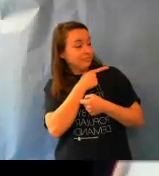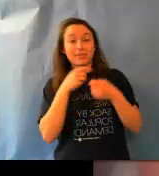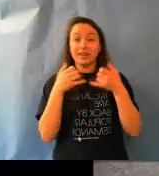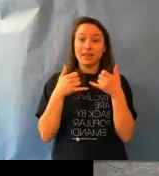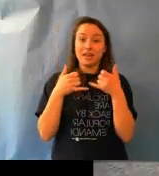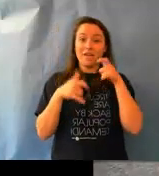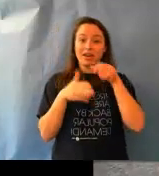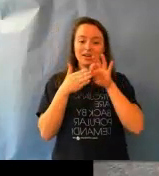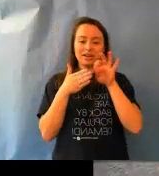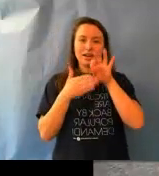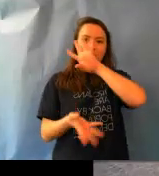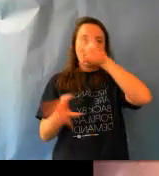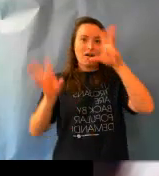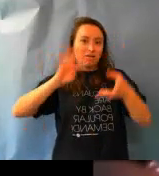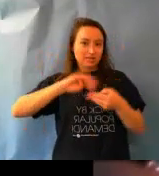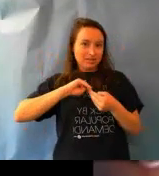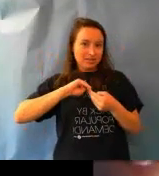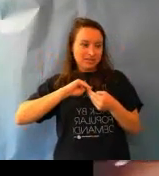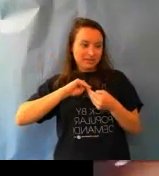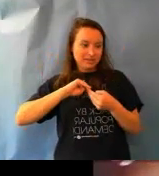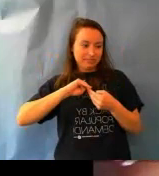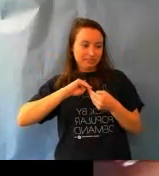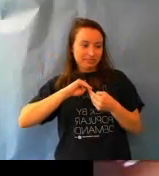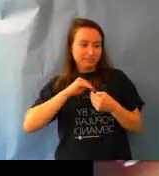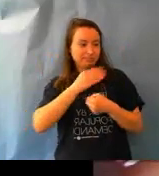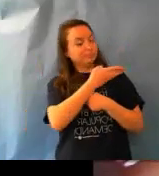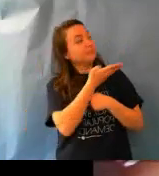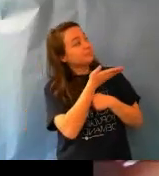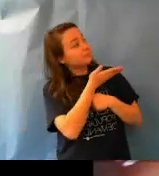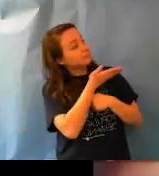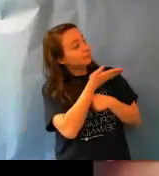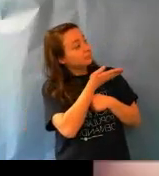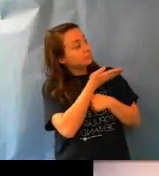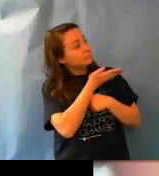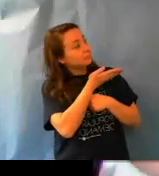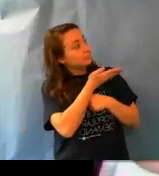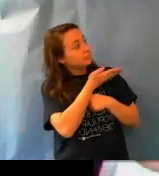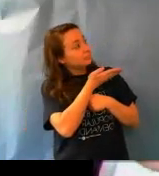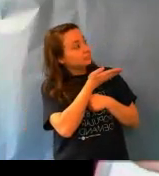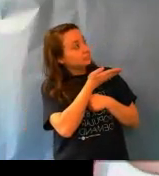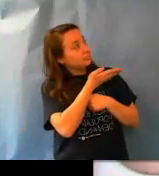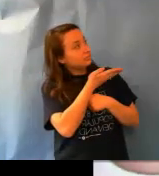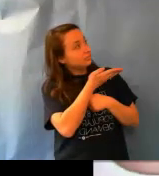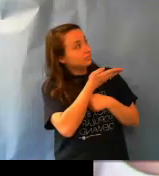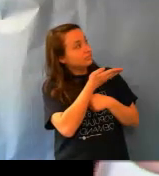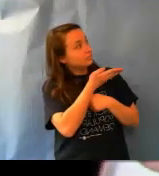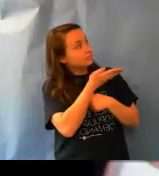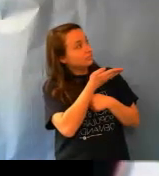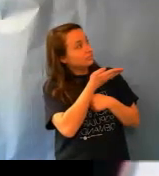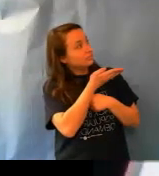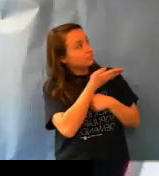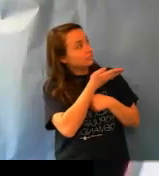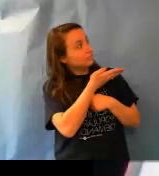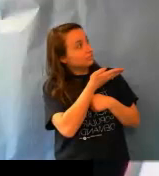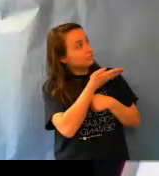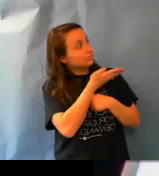now I need to count them all together. So let's write our number sentence first so we don't forget. So we had our 4 flowers plus